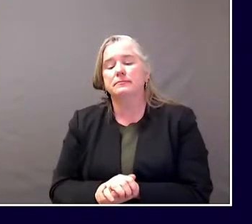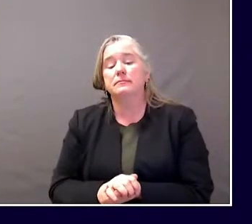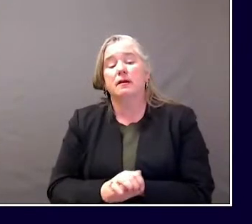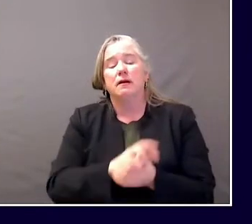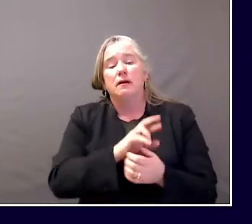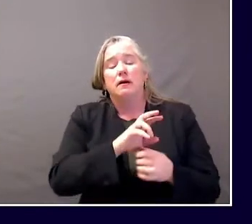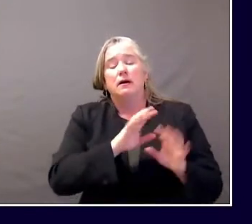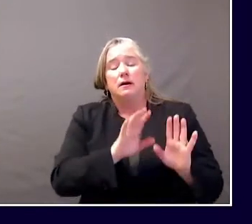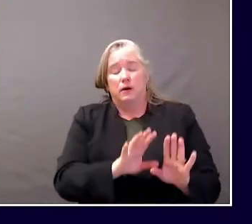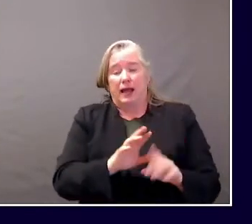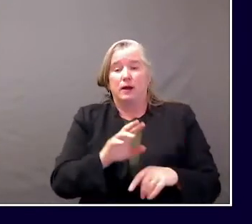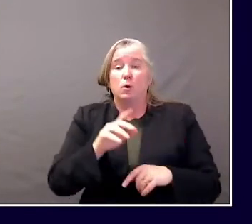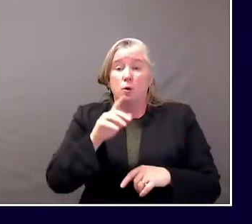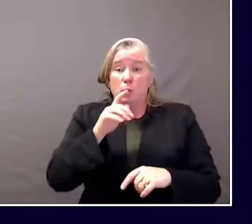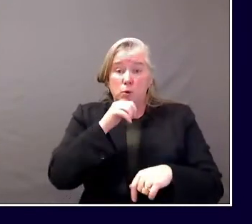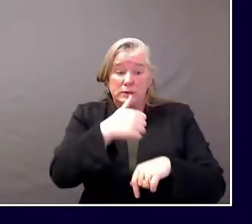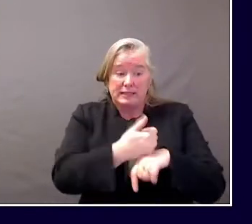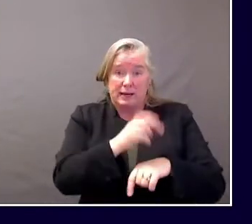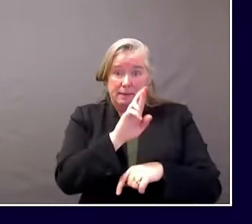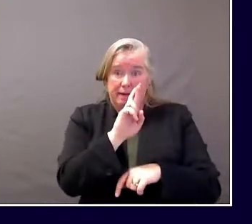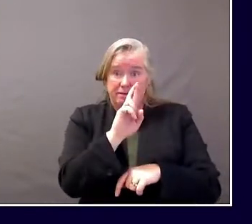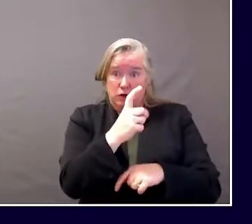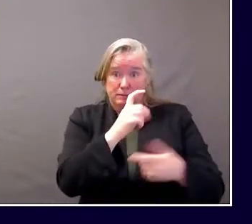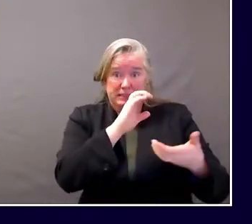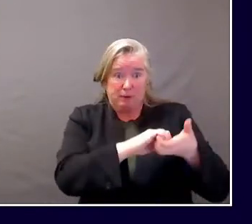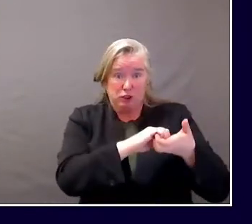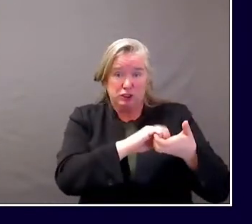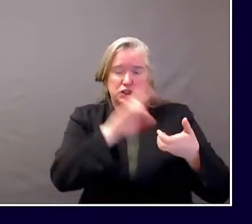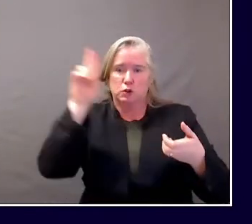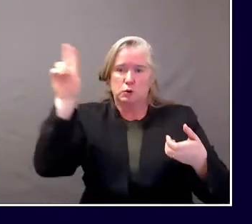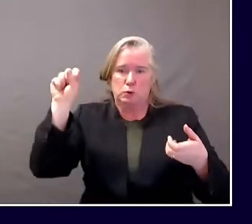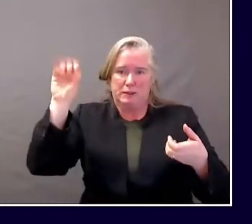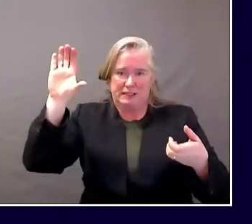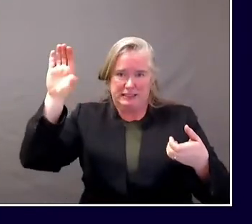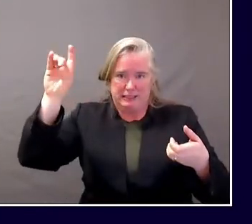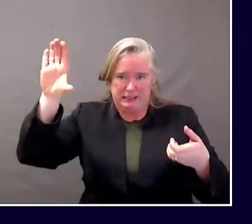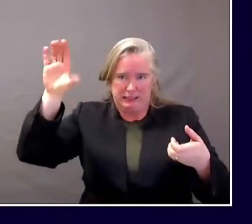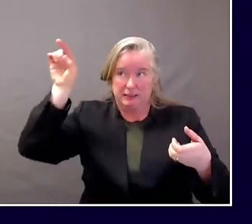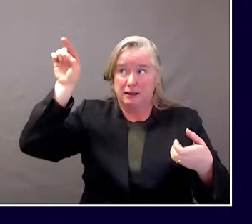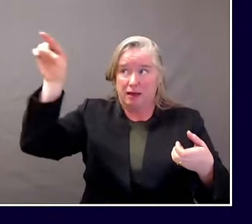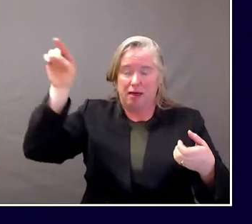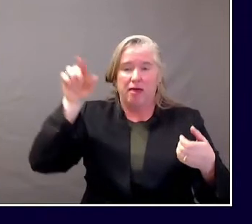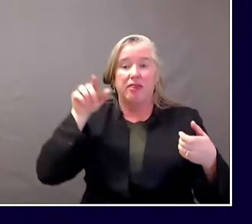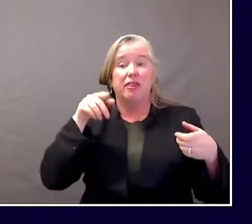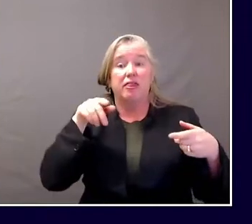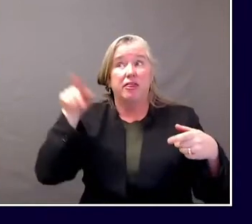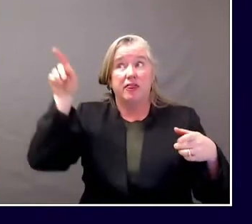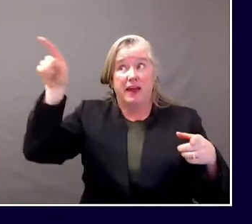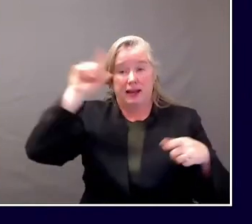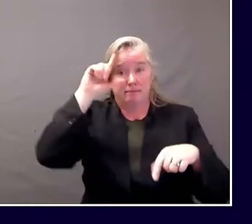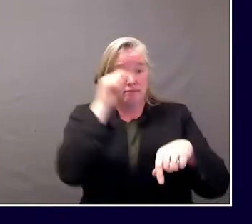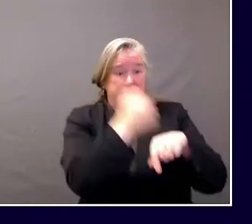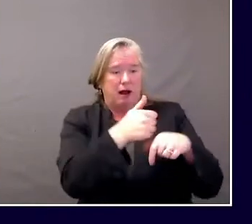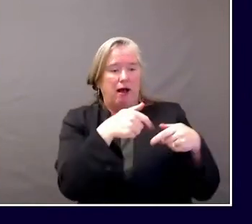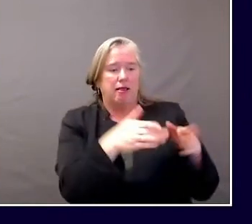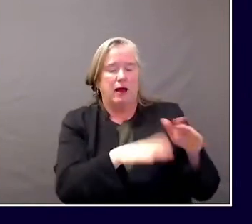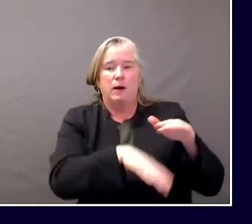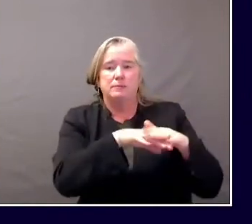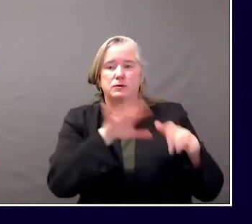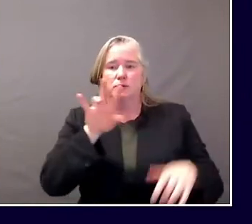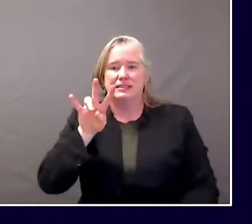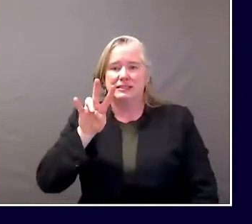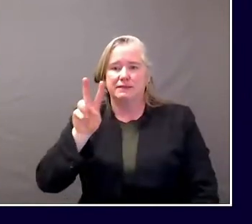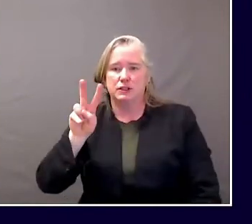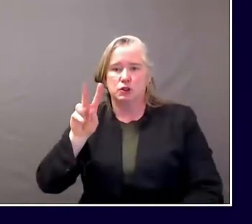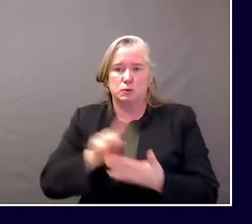It was structured at the US CDC level. The pharmacy partnership has 72 hours to report to us. Okay. And so there